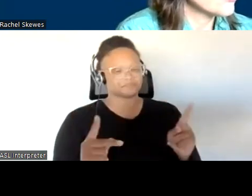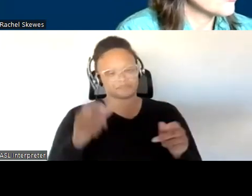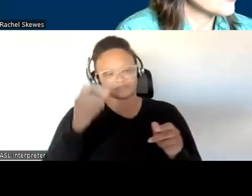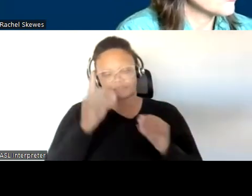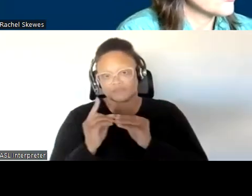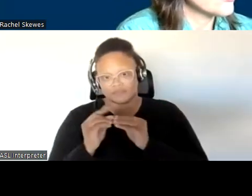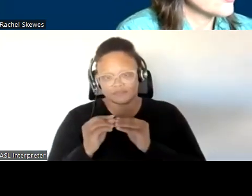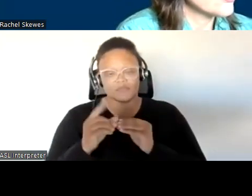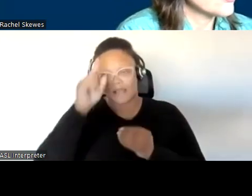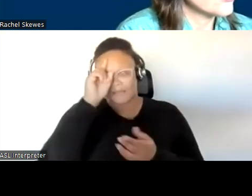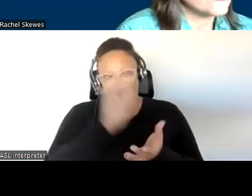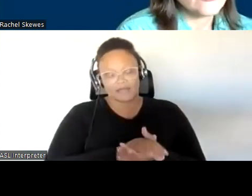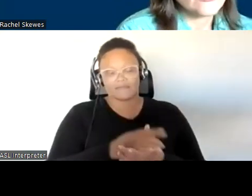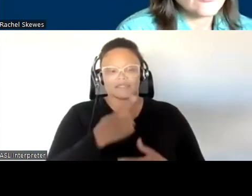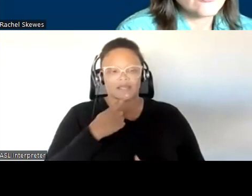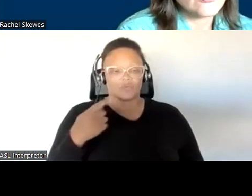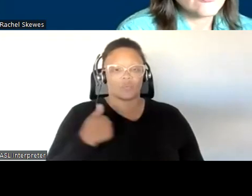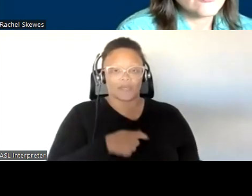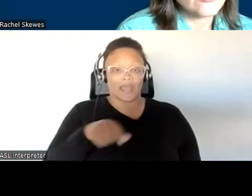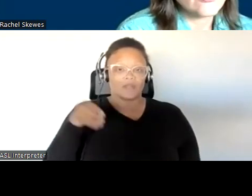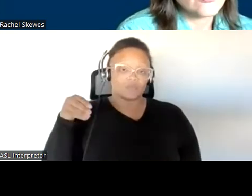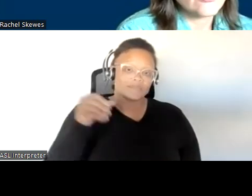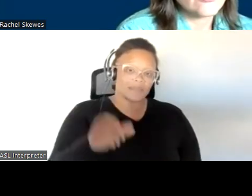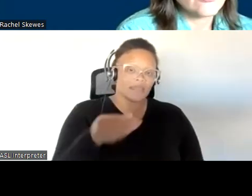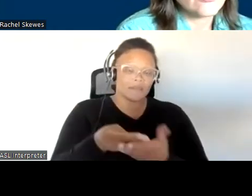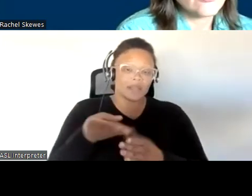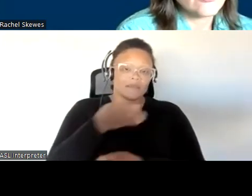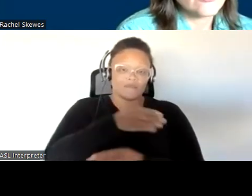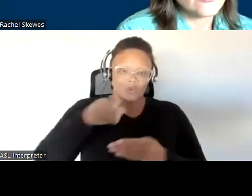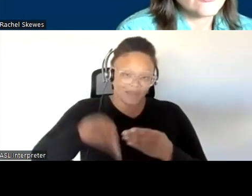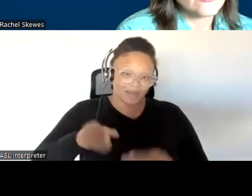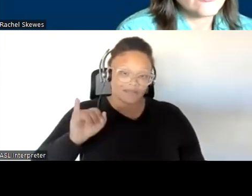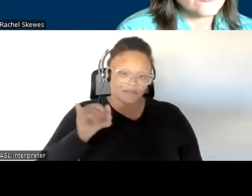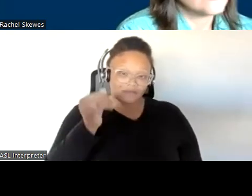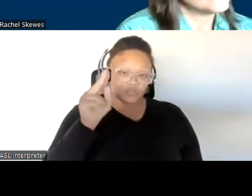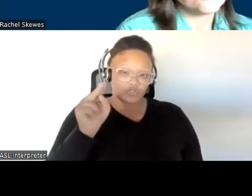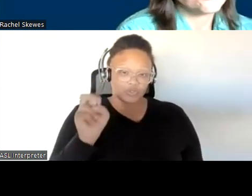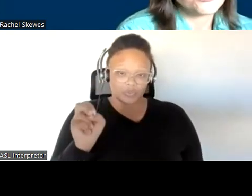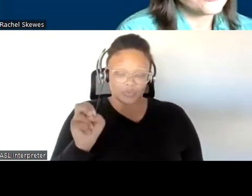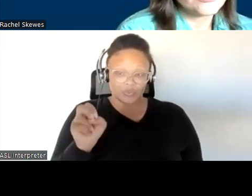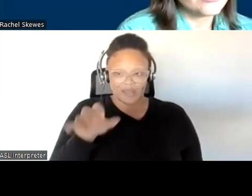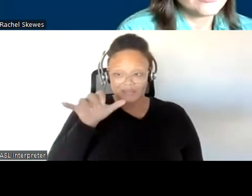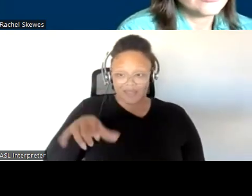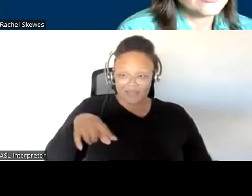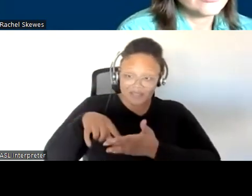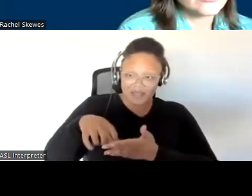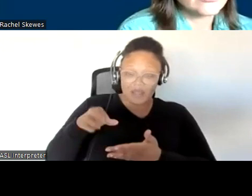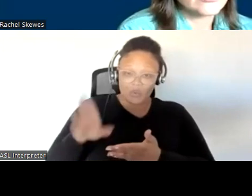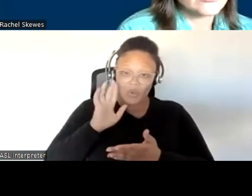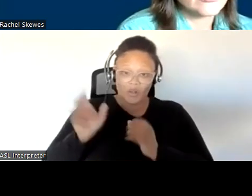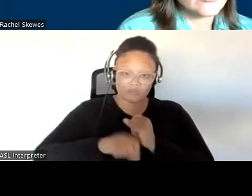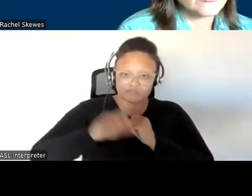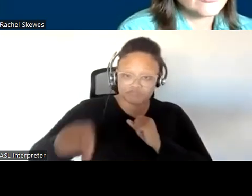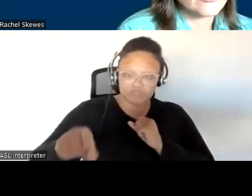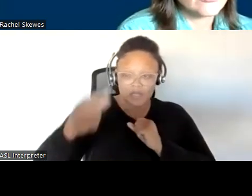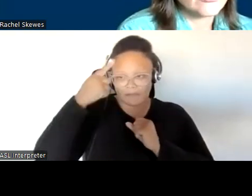that we needed to spend the funds by the end of June. Is that still the deadline, or is that going to be extended? Because I'm seeing that